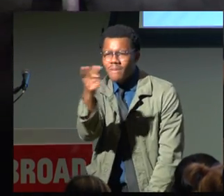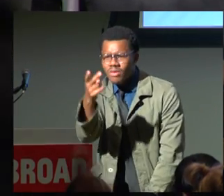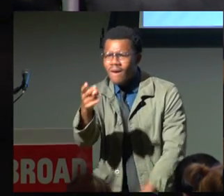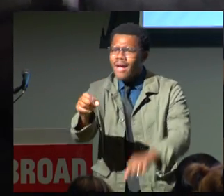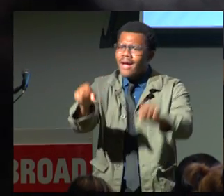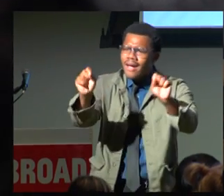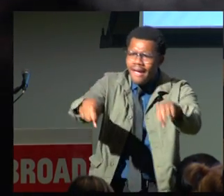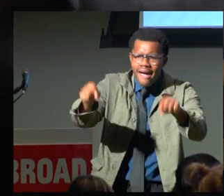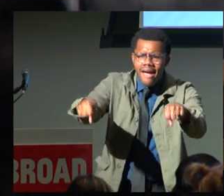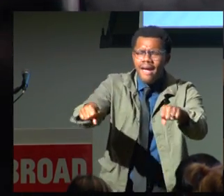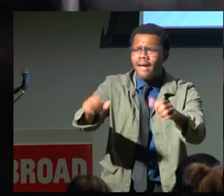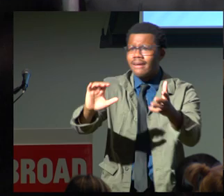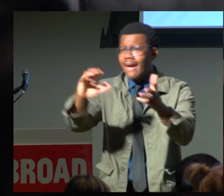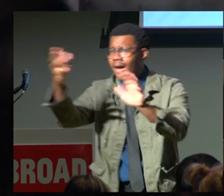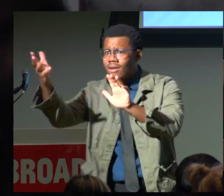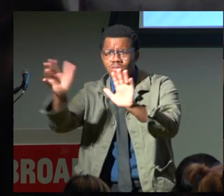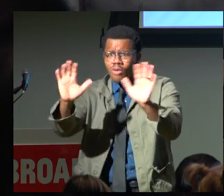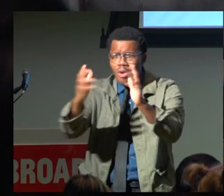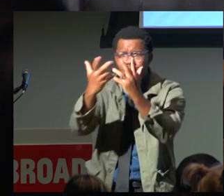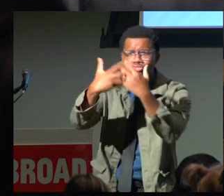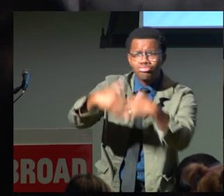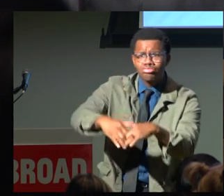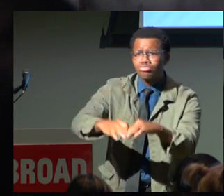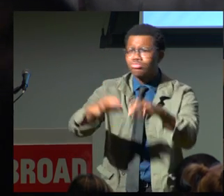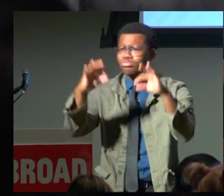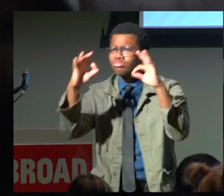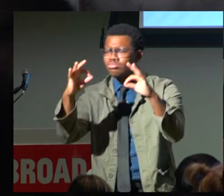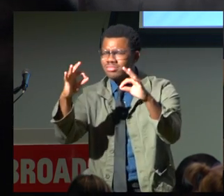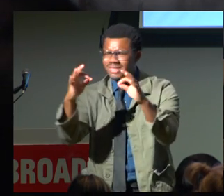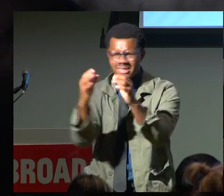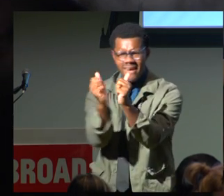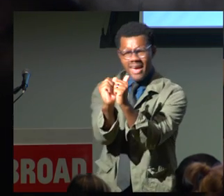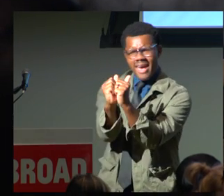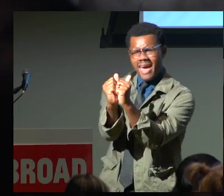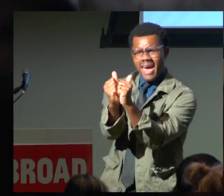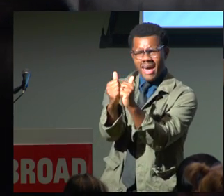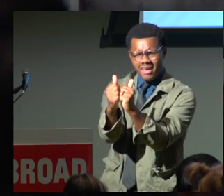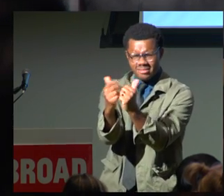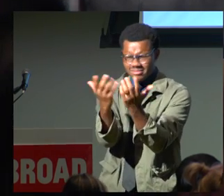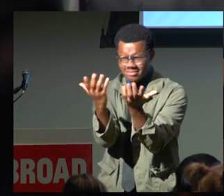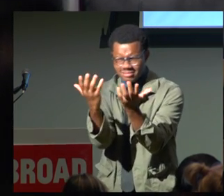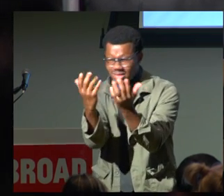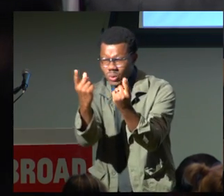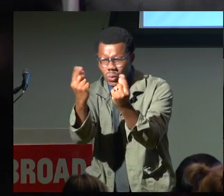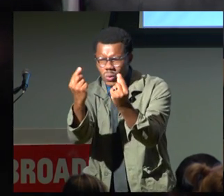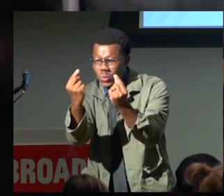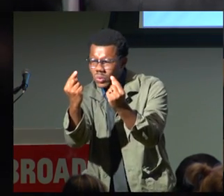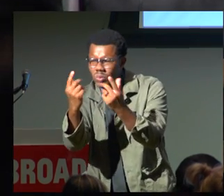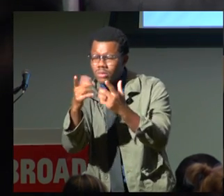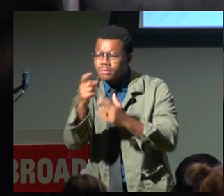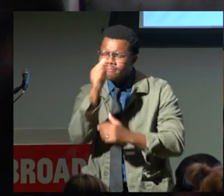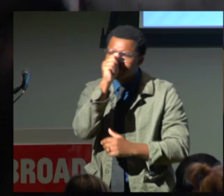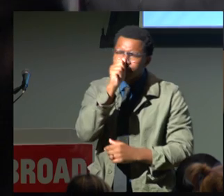chaos. Yeah. So, all of that. But yeah. It's just working well. So I'm just curious to know how you guys. Right.